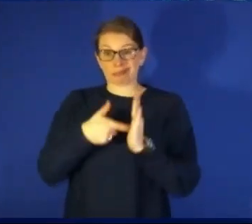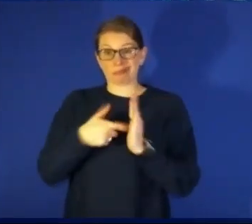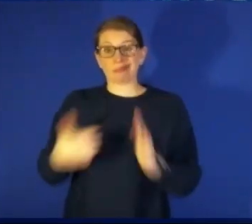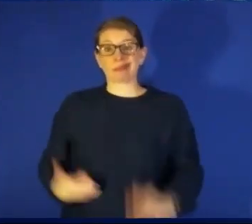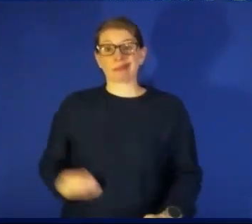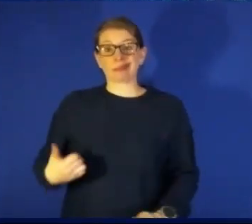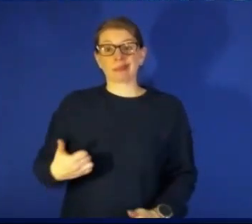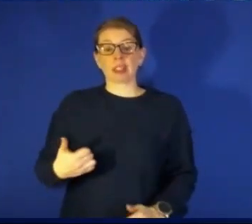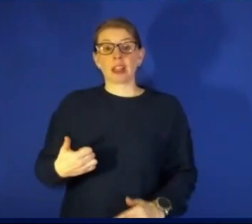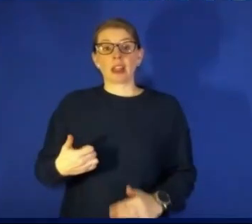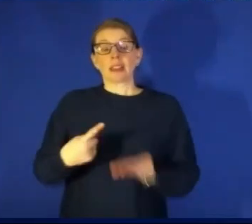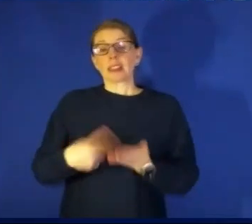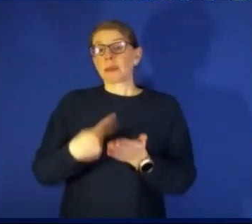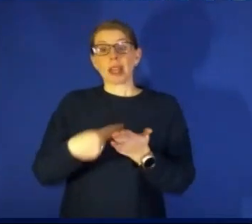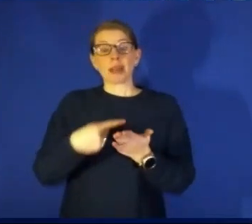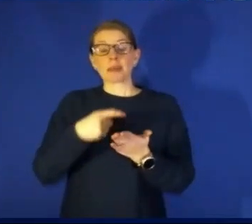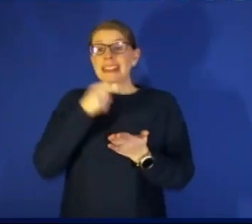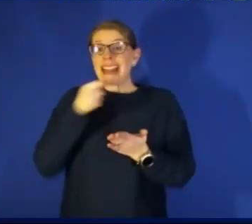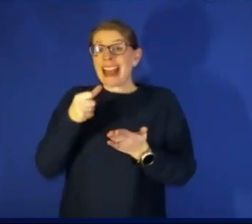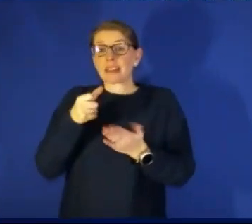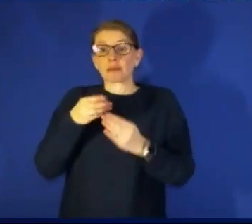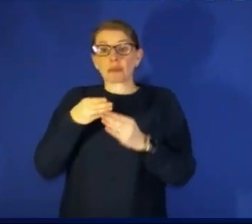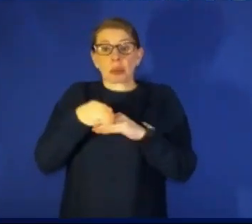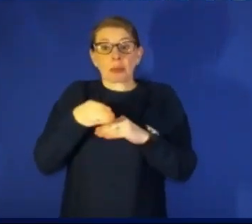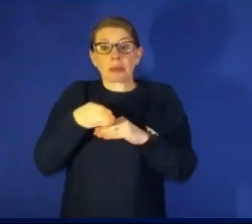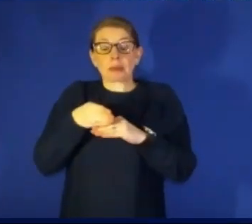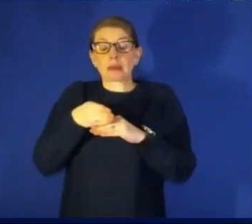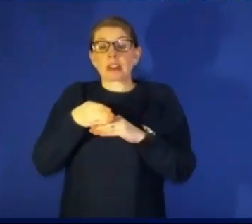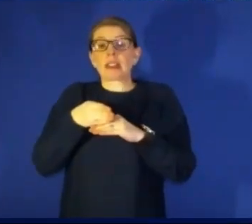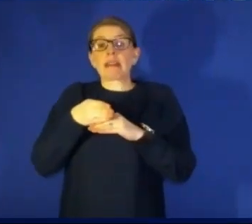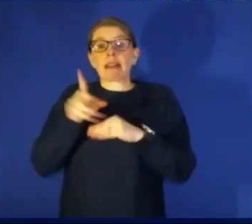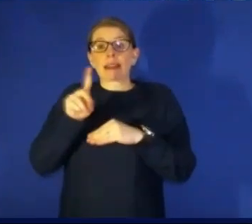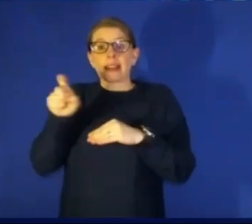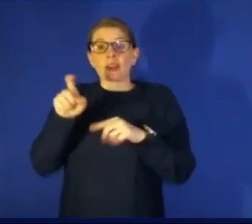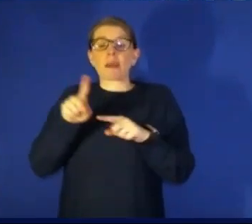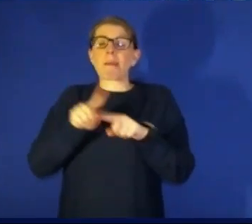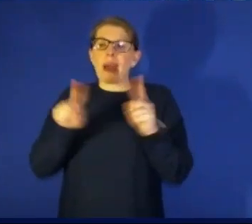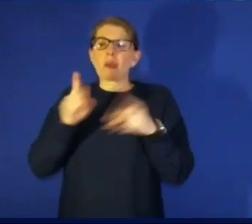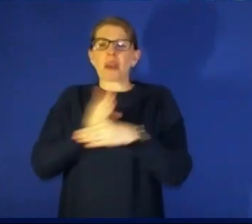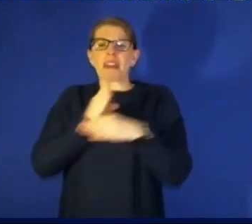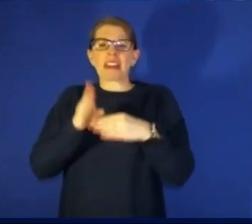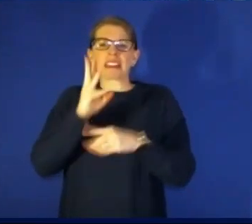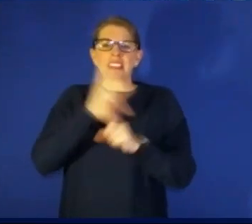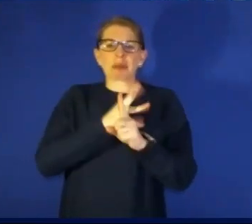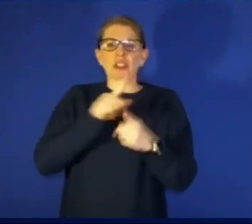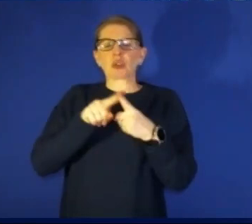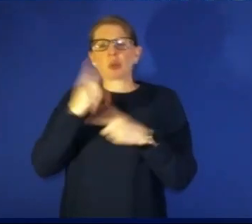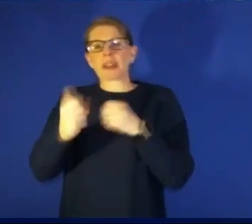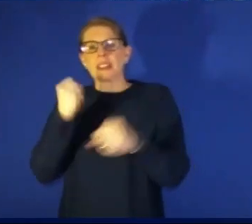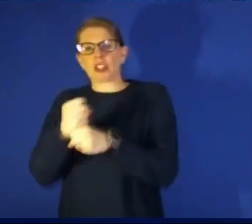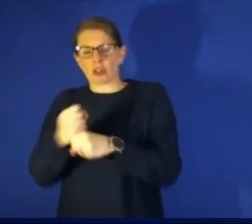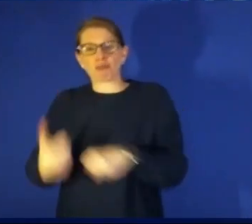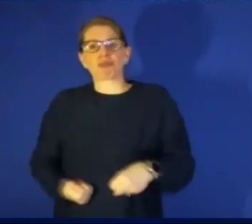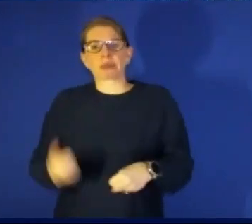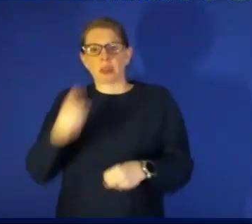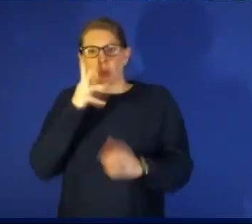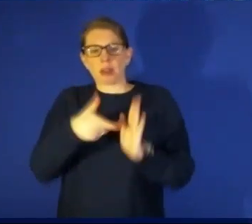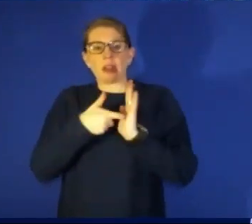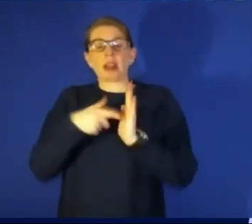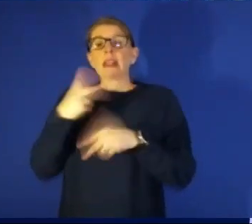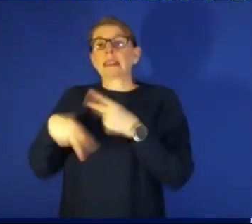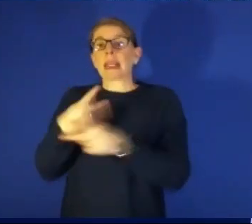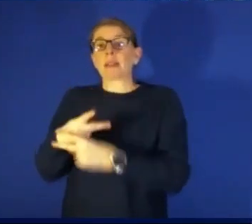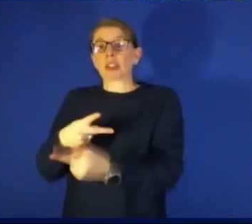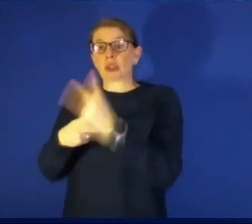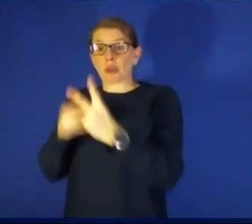not right after the diagnosis, but within 6 months to a year. About 80% of patients with type 2 diabetes will eventually be